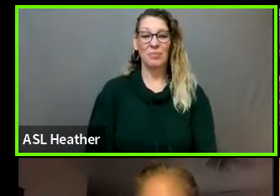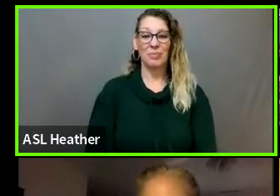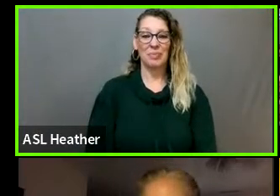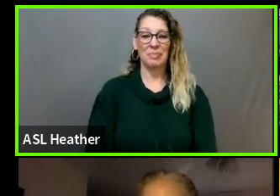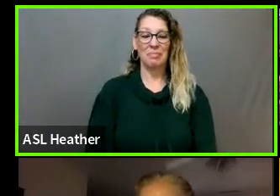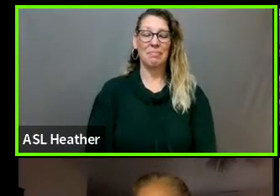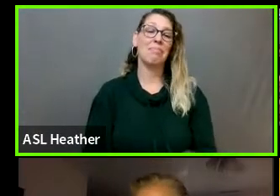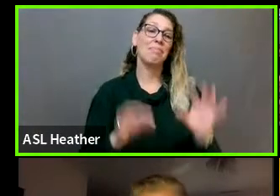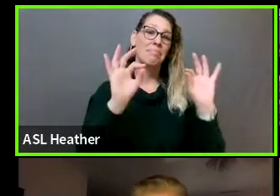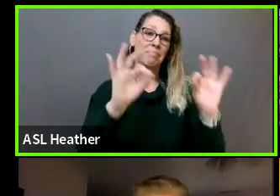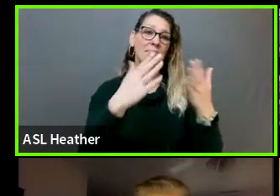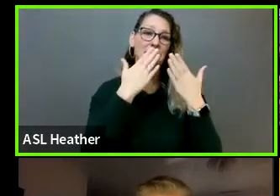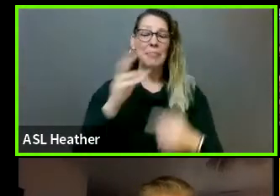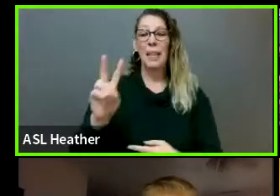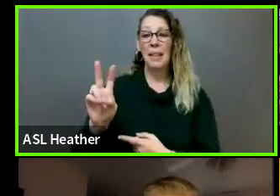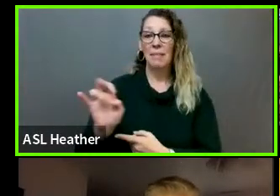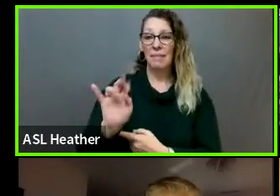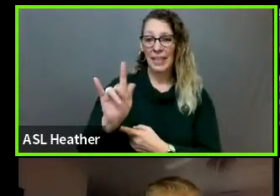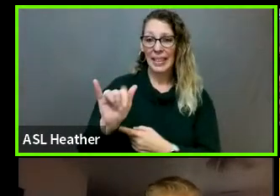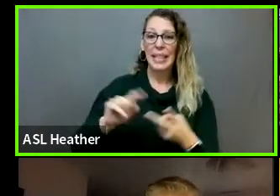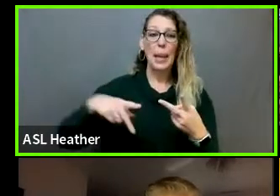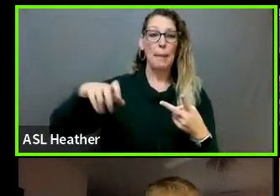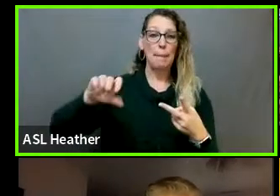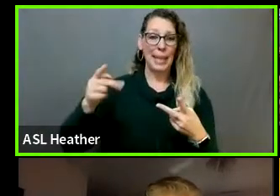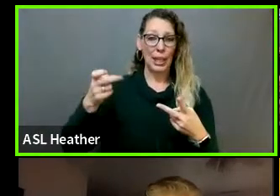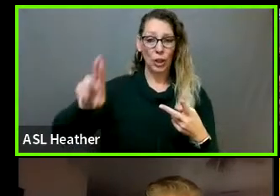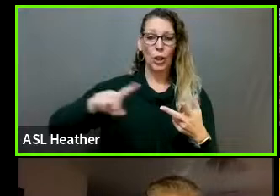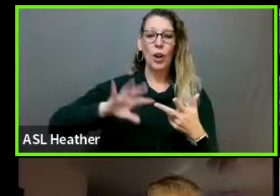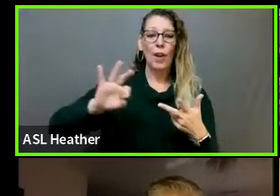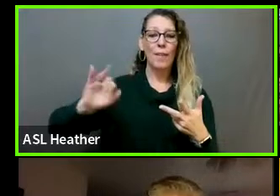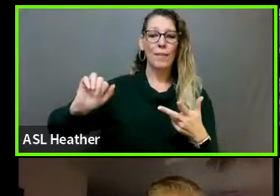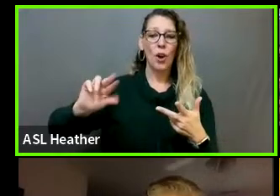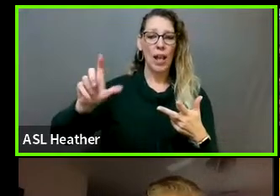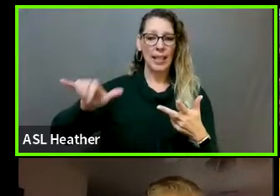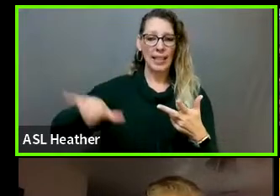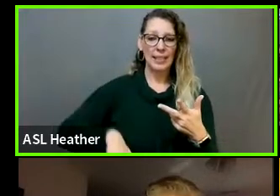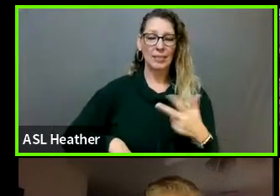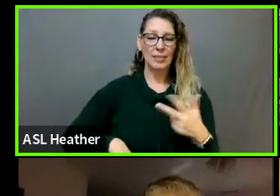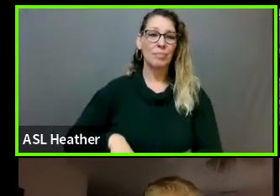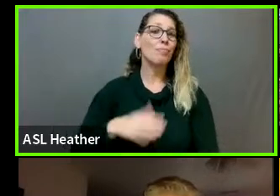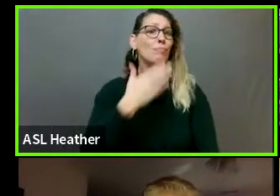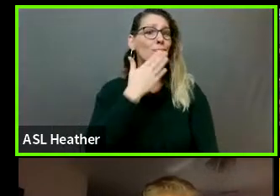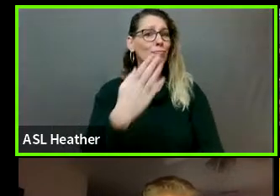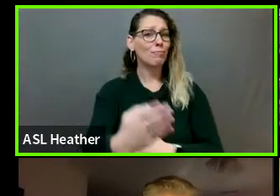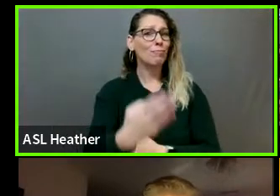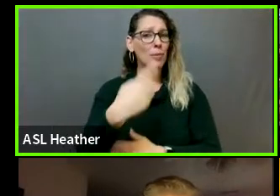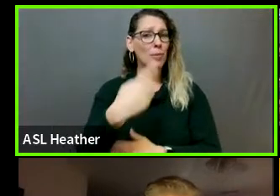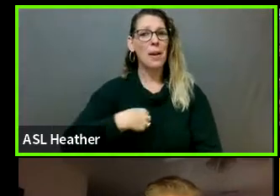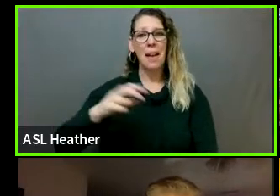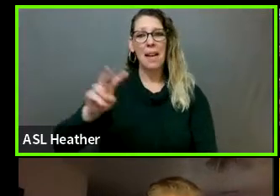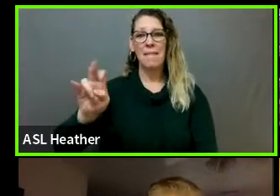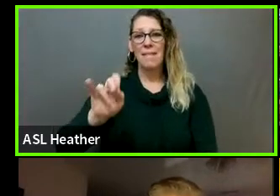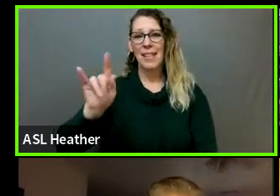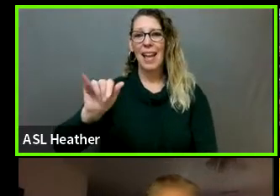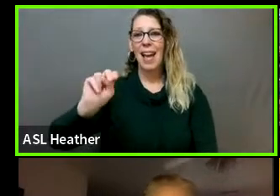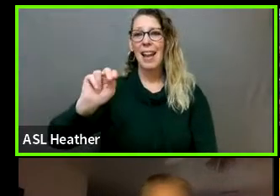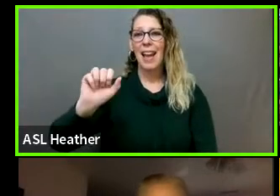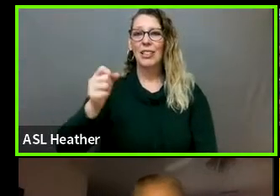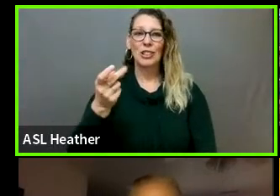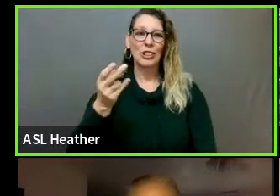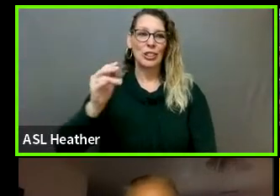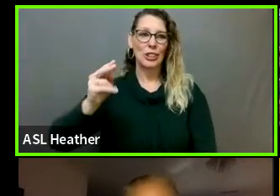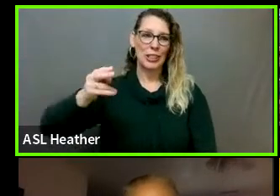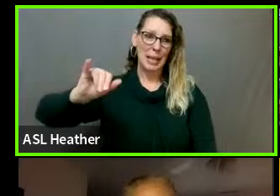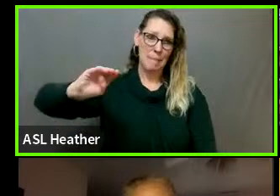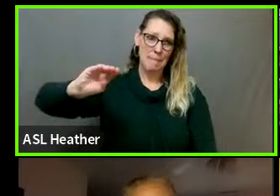Thank you. I have Vicky, then Peter, then Farley. Good morning. I'm Vicky Nakashima,